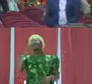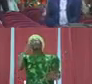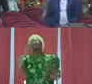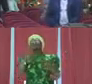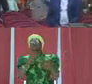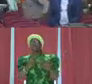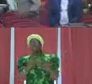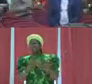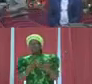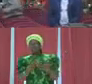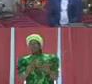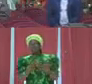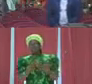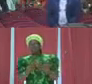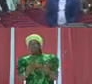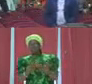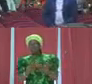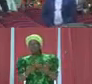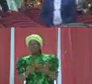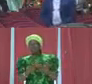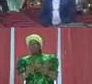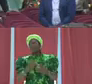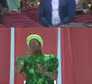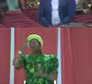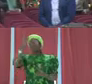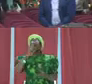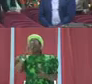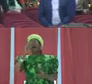and yet very effective.